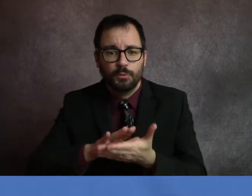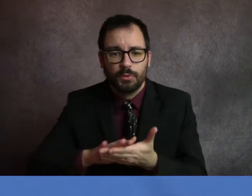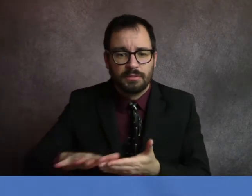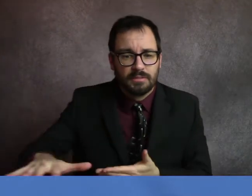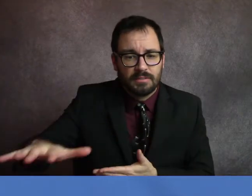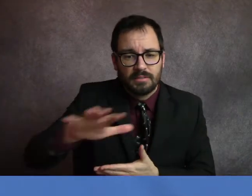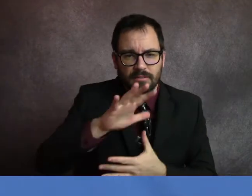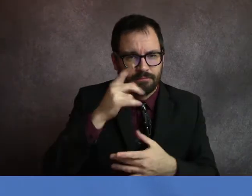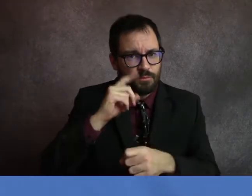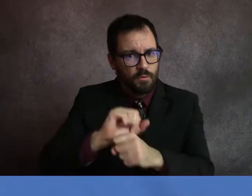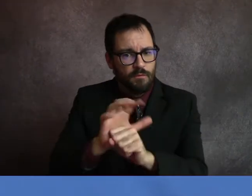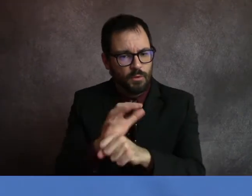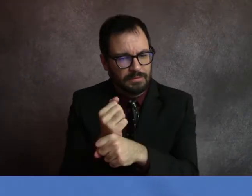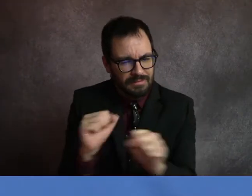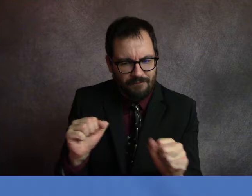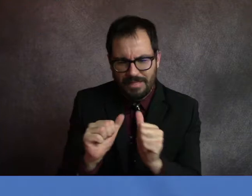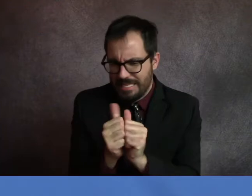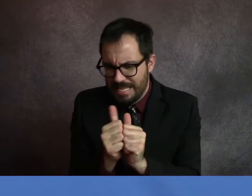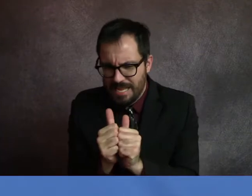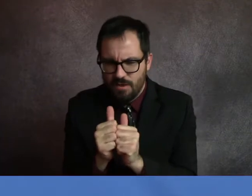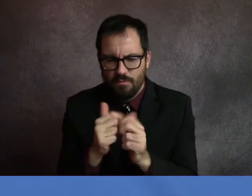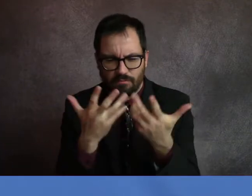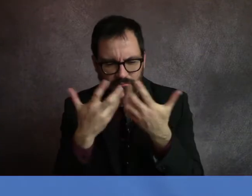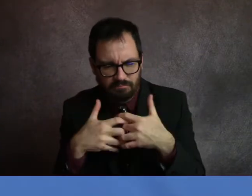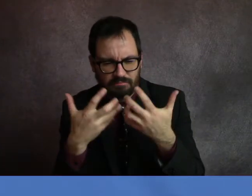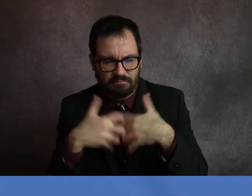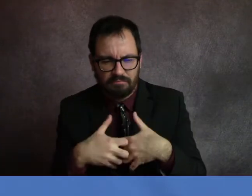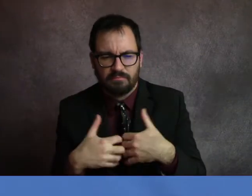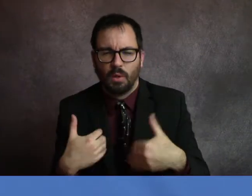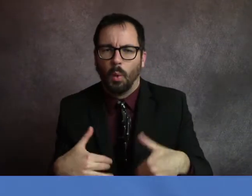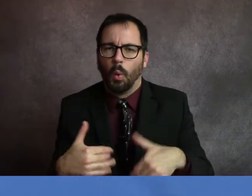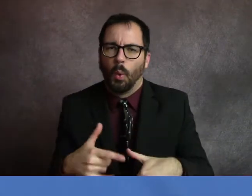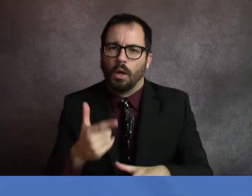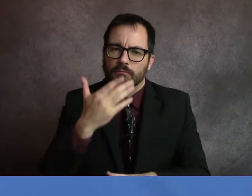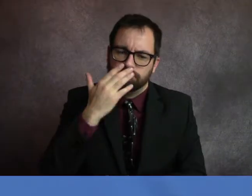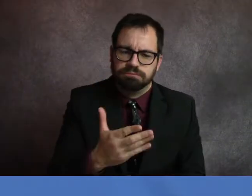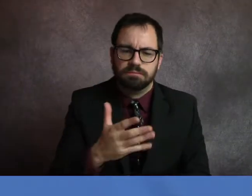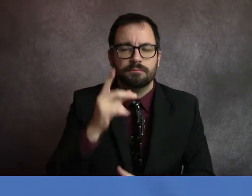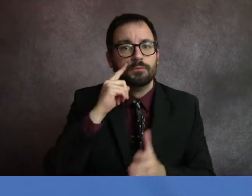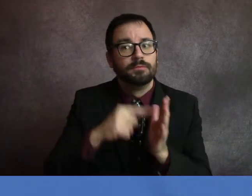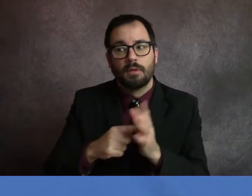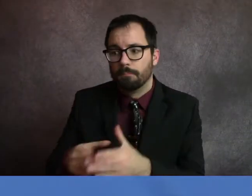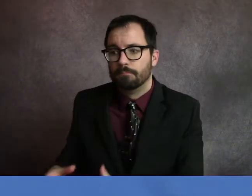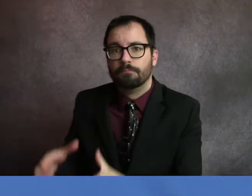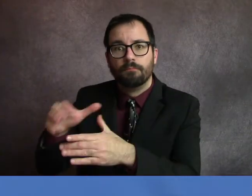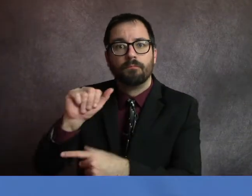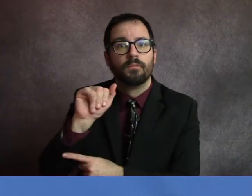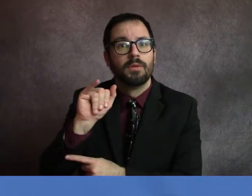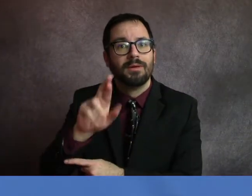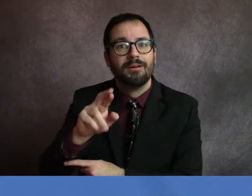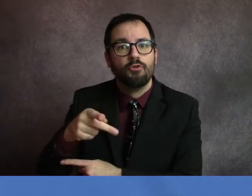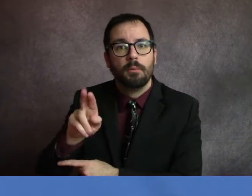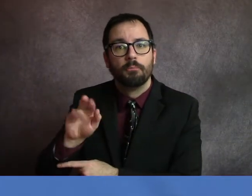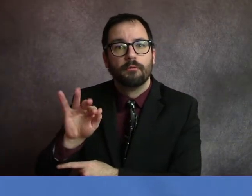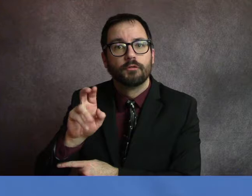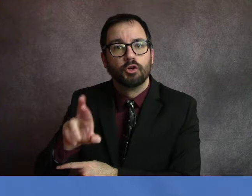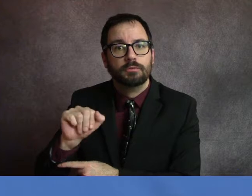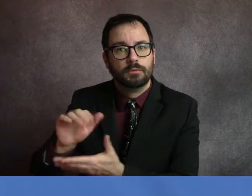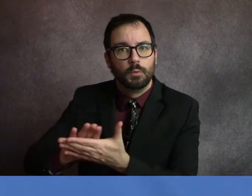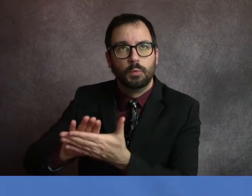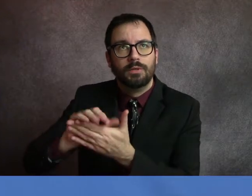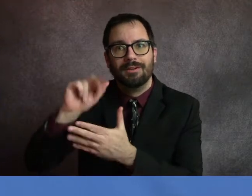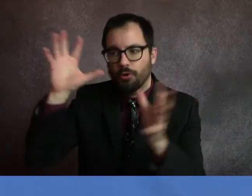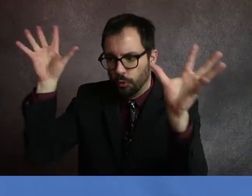on the safety precautions that were put in place. Air purifiers in every occupied space, and frequent